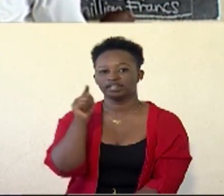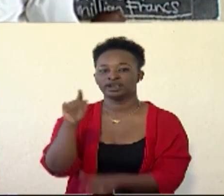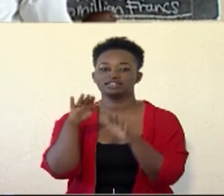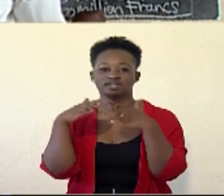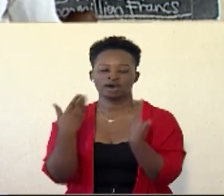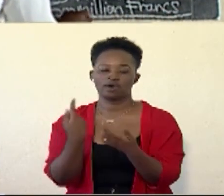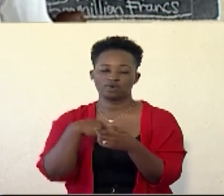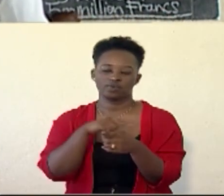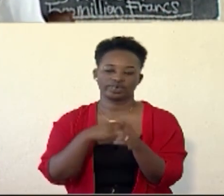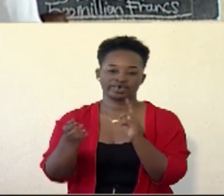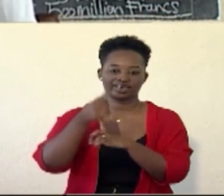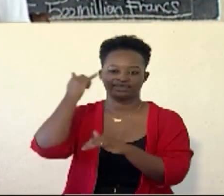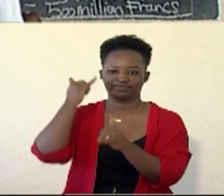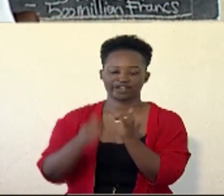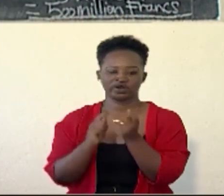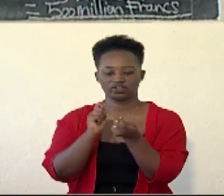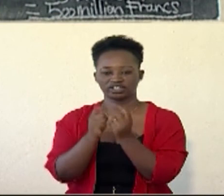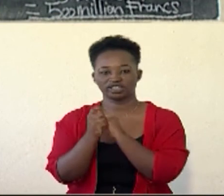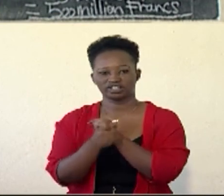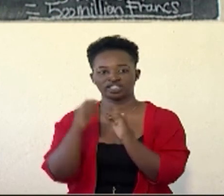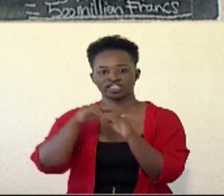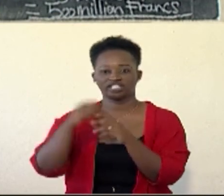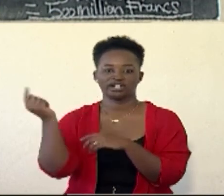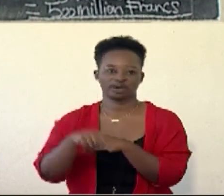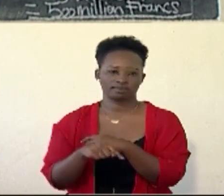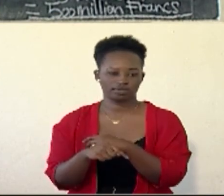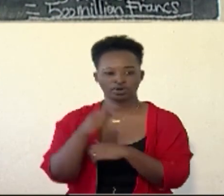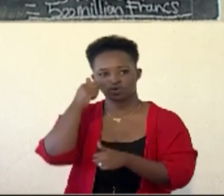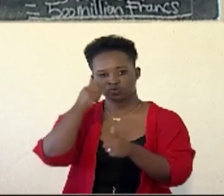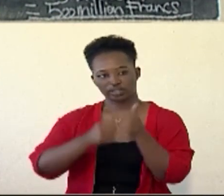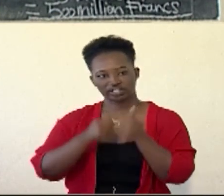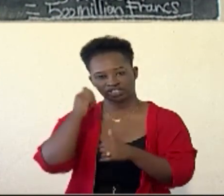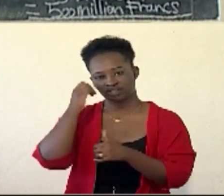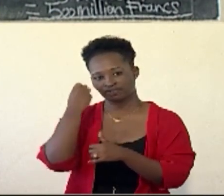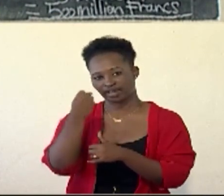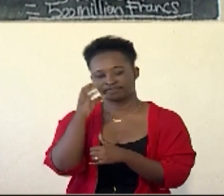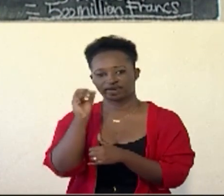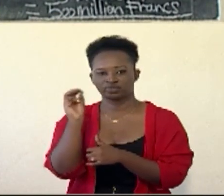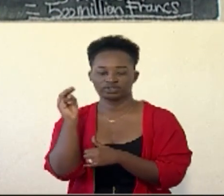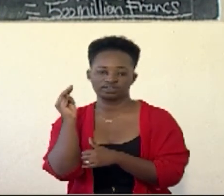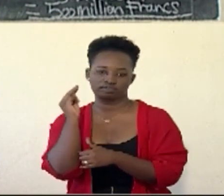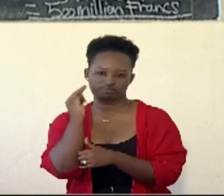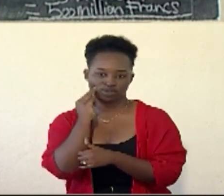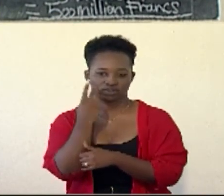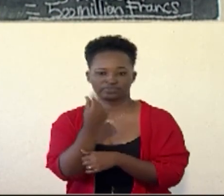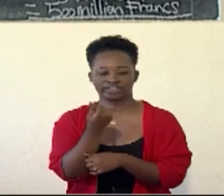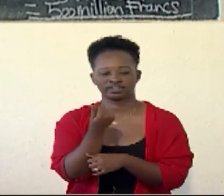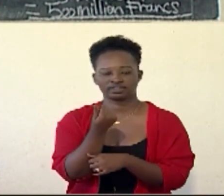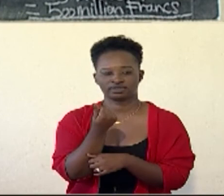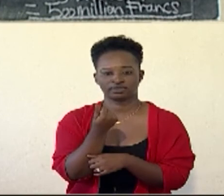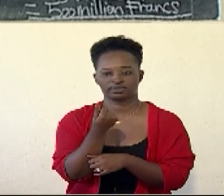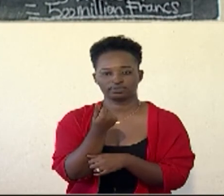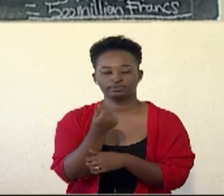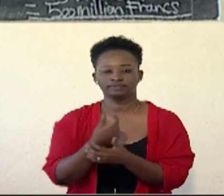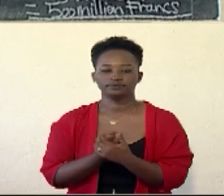how we get the final change in income, which is 500 million francs. Which